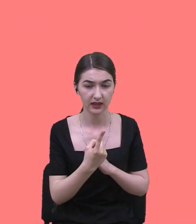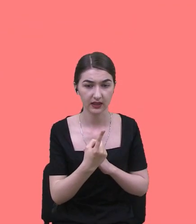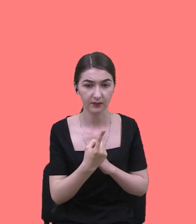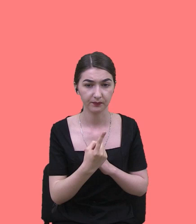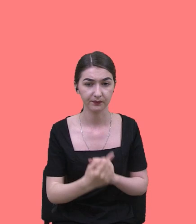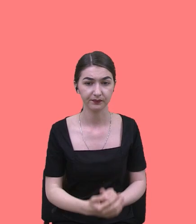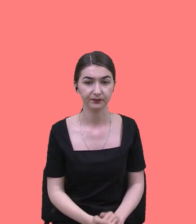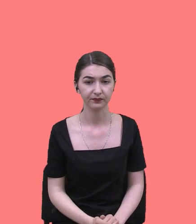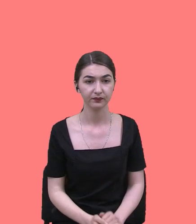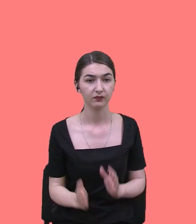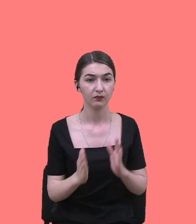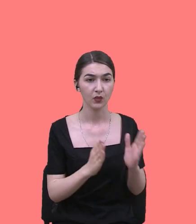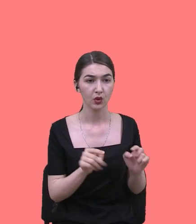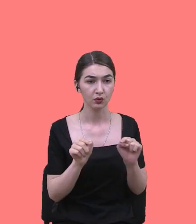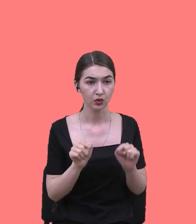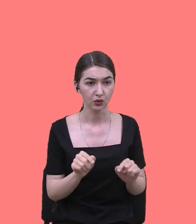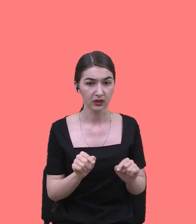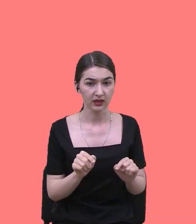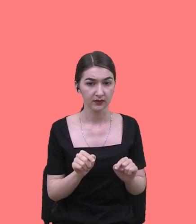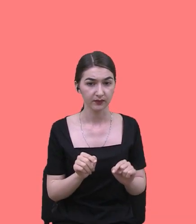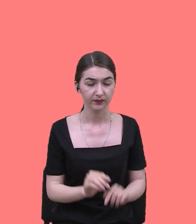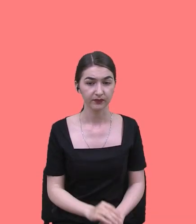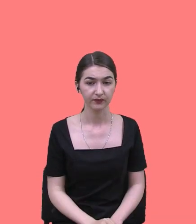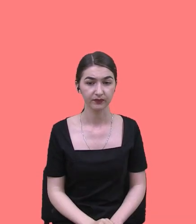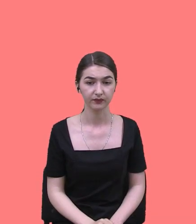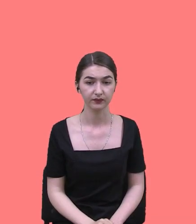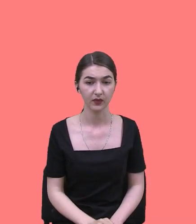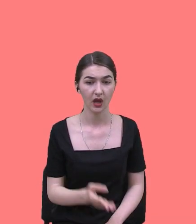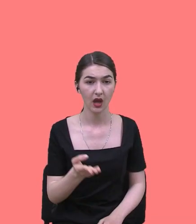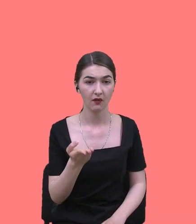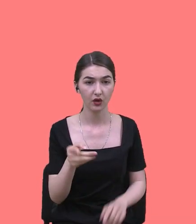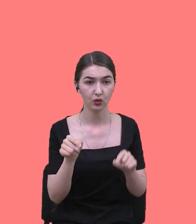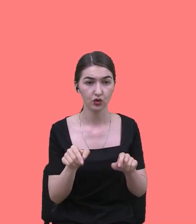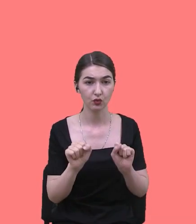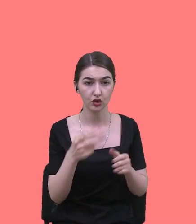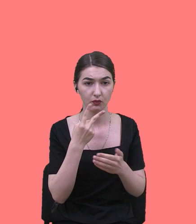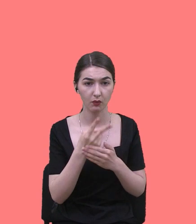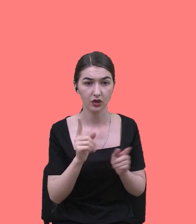exactly. And so you might see that